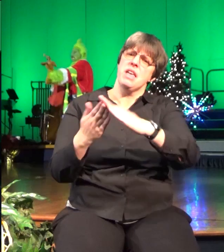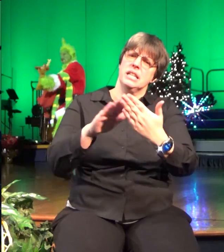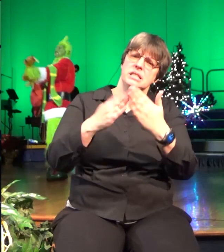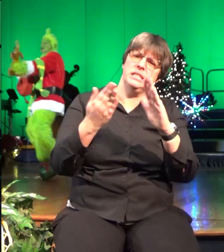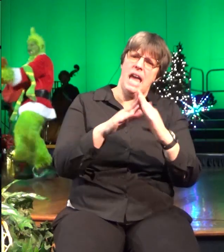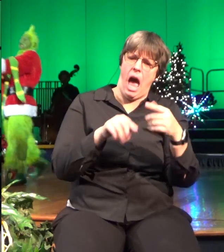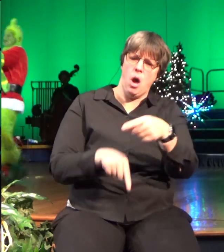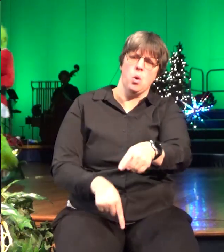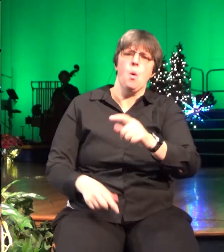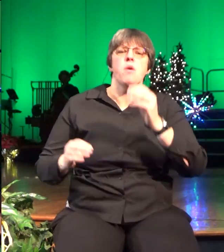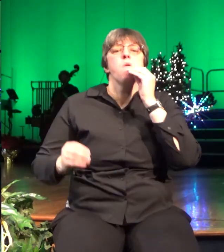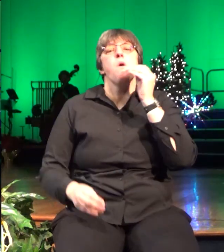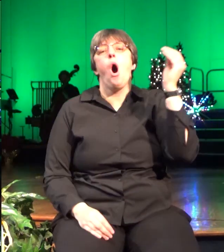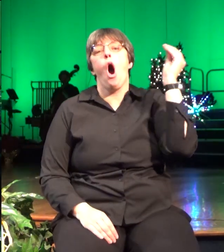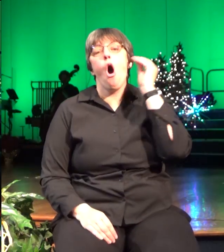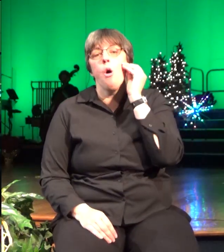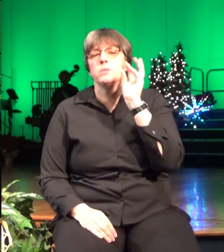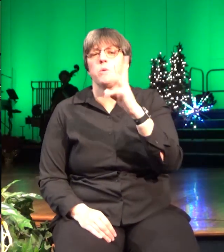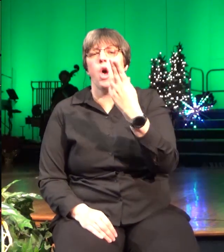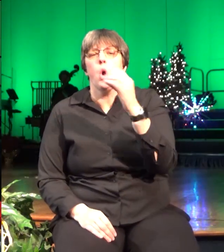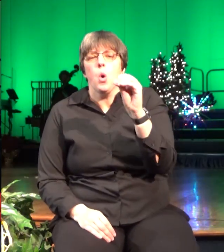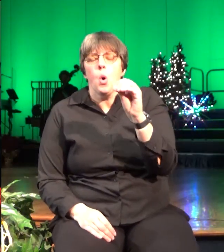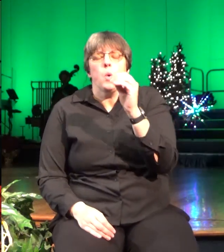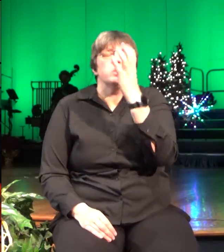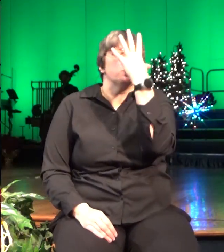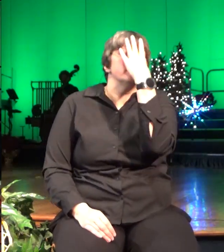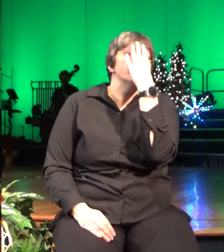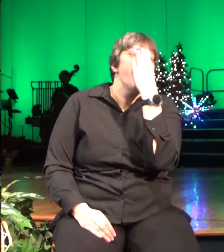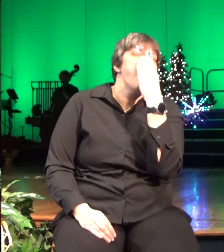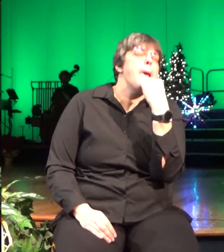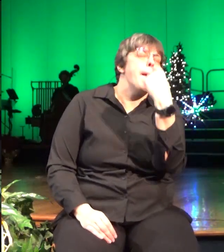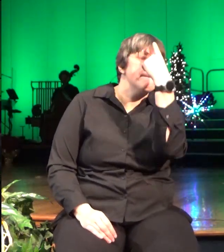the Whos lay a snooze in their town.